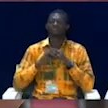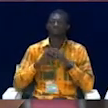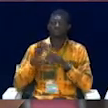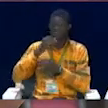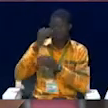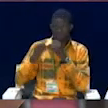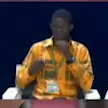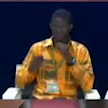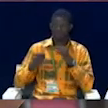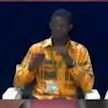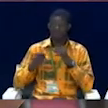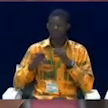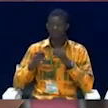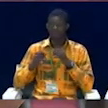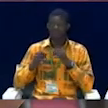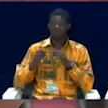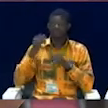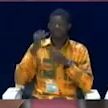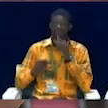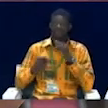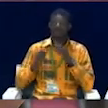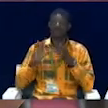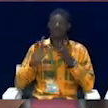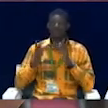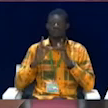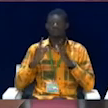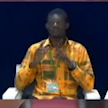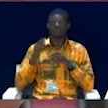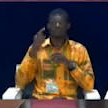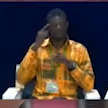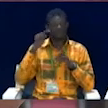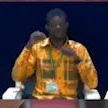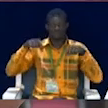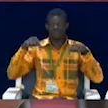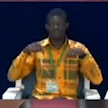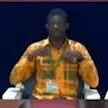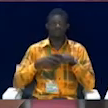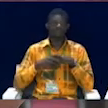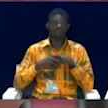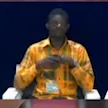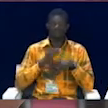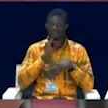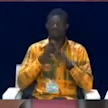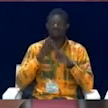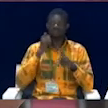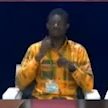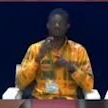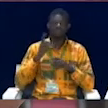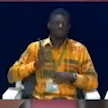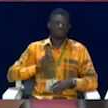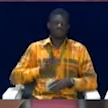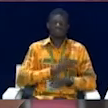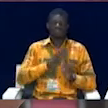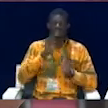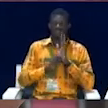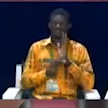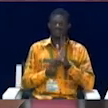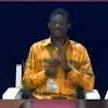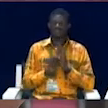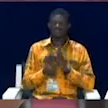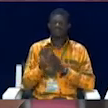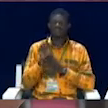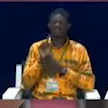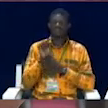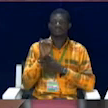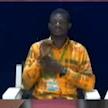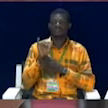Last but definitely not the least online testimony for tonight is from Dickness Tina